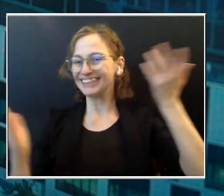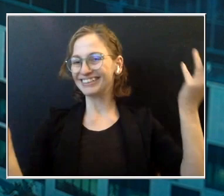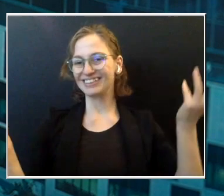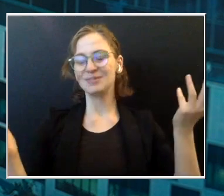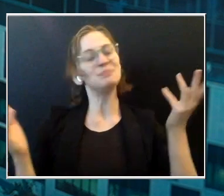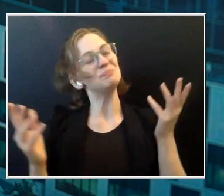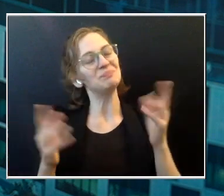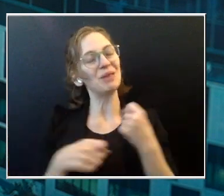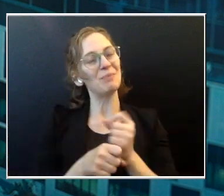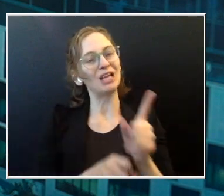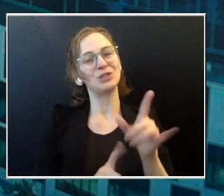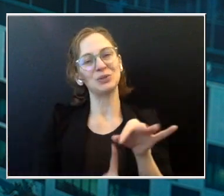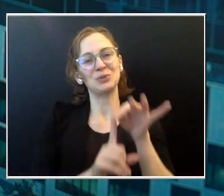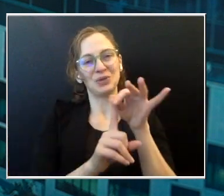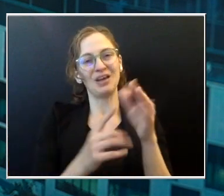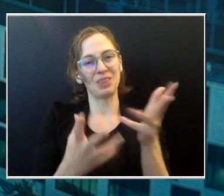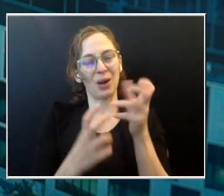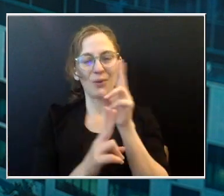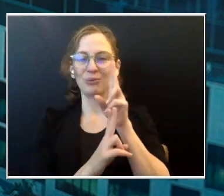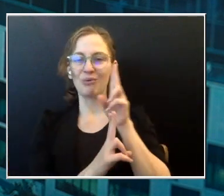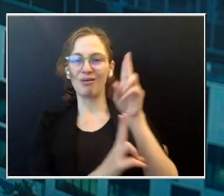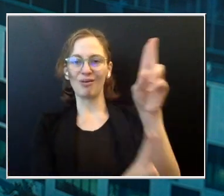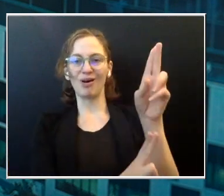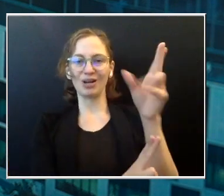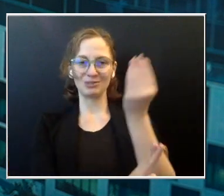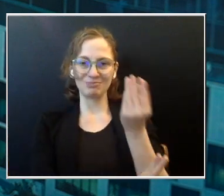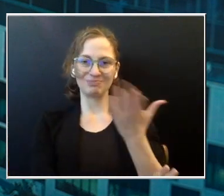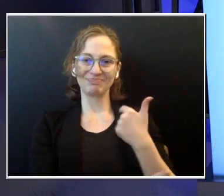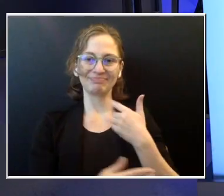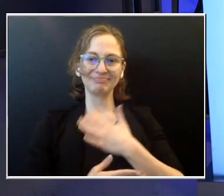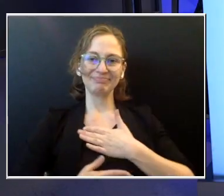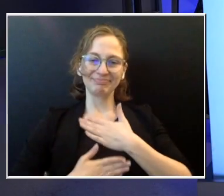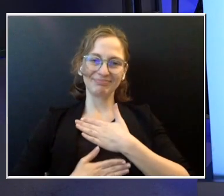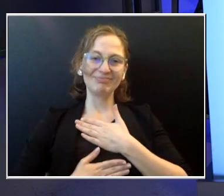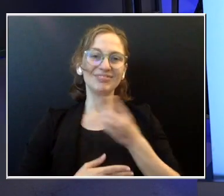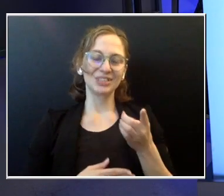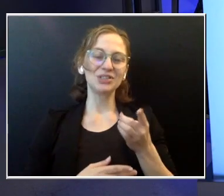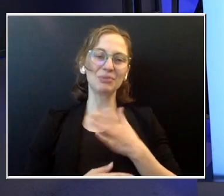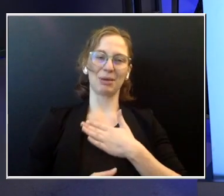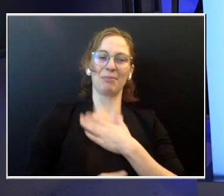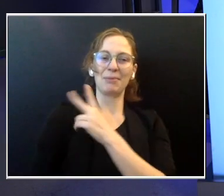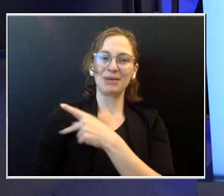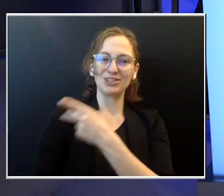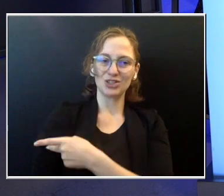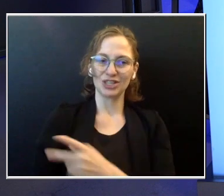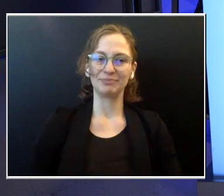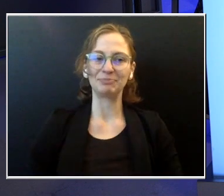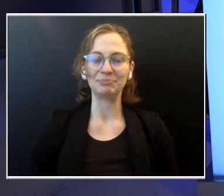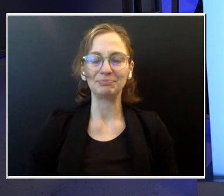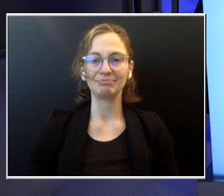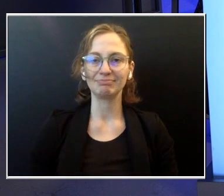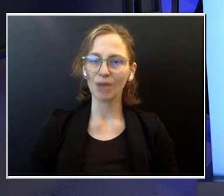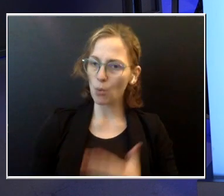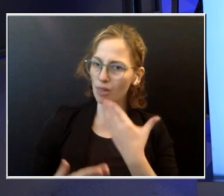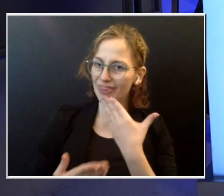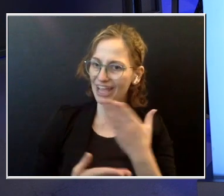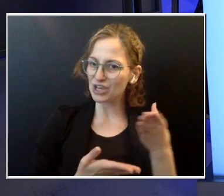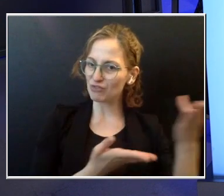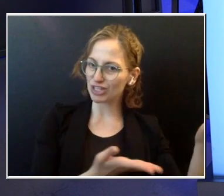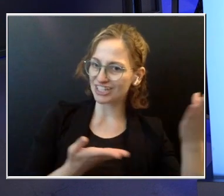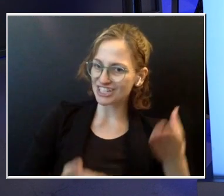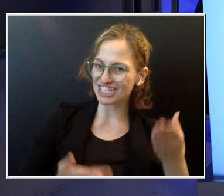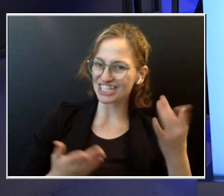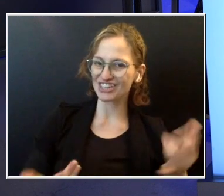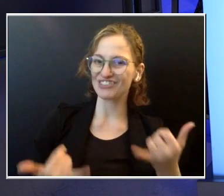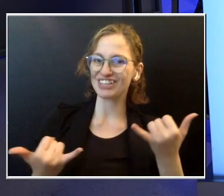I wanted to honor and tell her I was appreciative that she was my patient. Well, thank you for helping bring her to the table today. We appreciate that. Patients don't do this